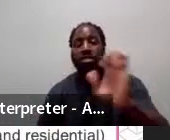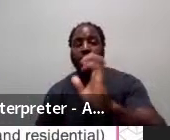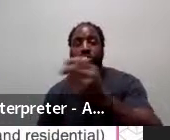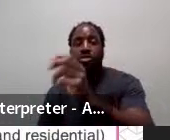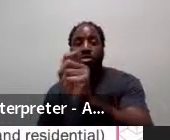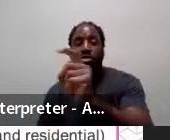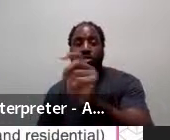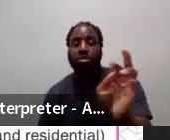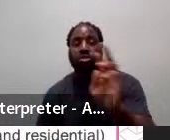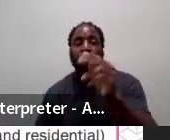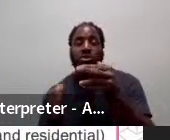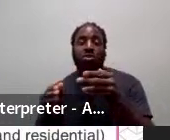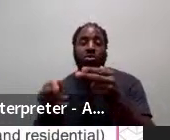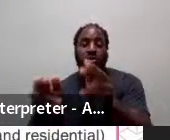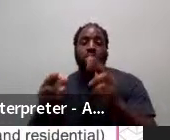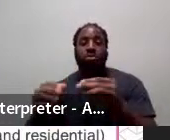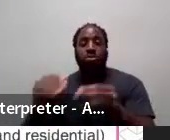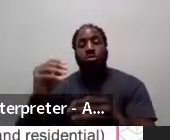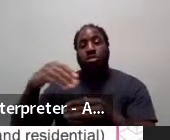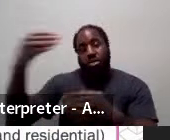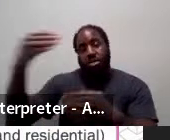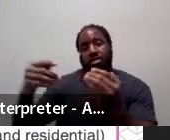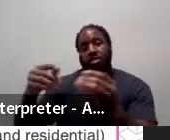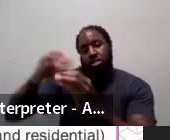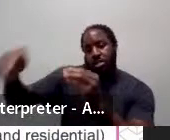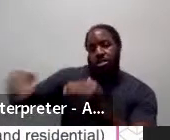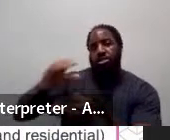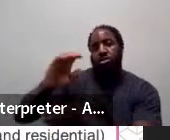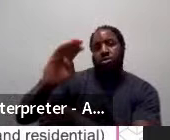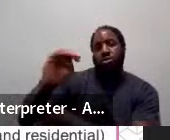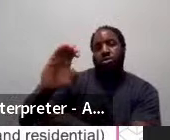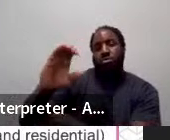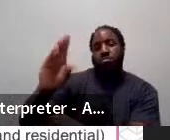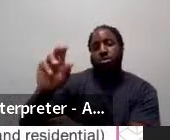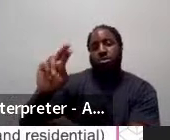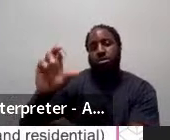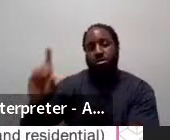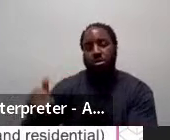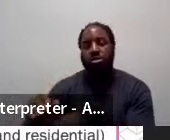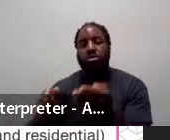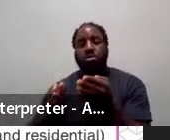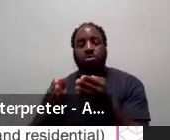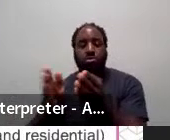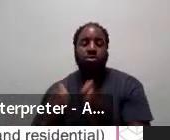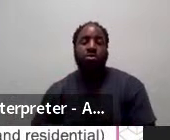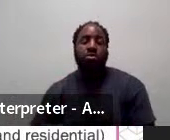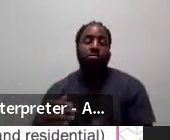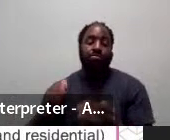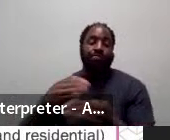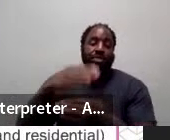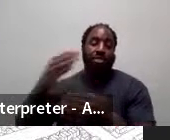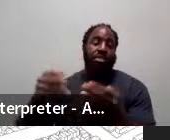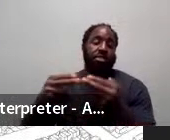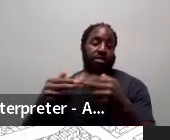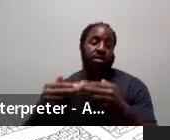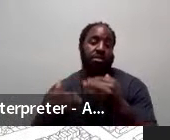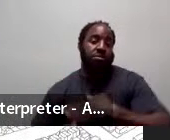So it's the very top of your screen, where the existing zoning currently is low density residential. Next slide, please.